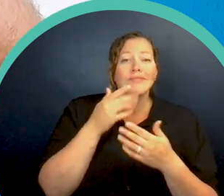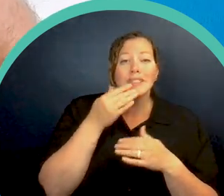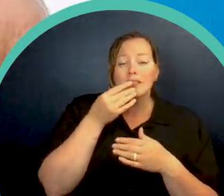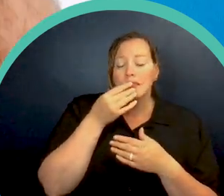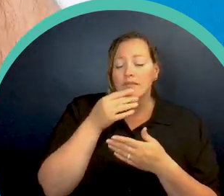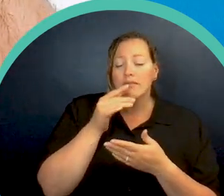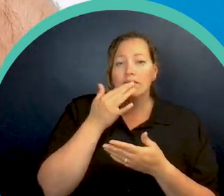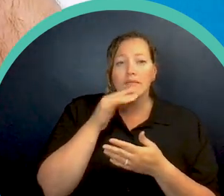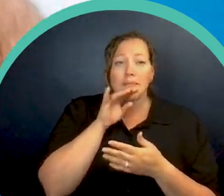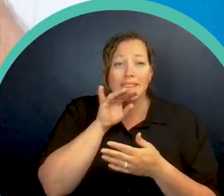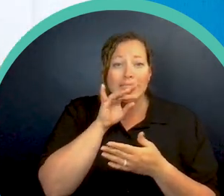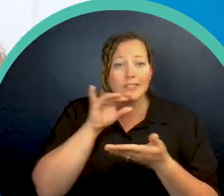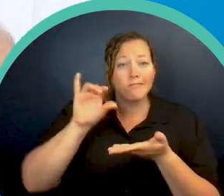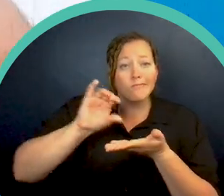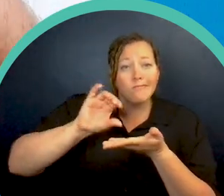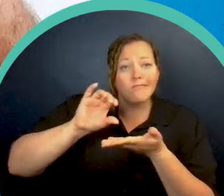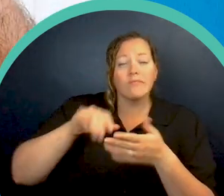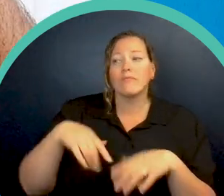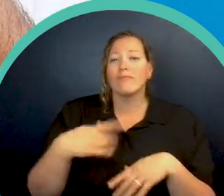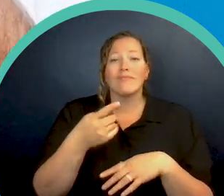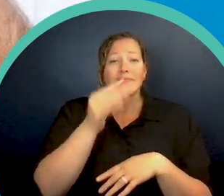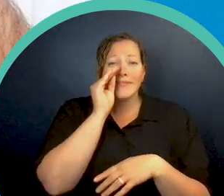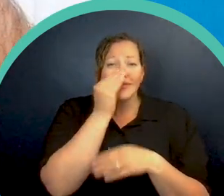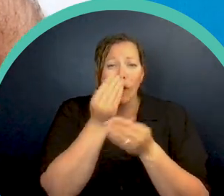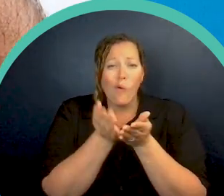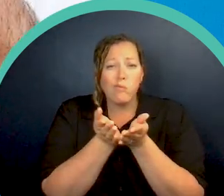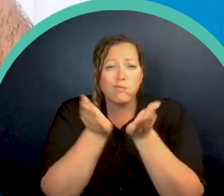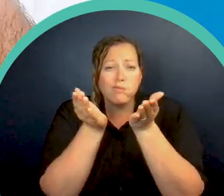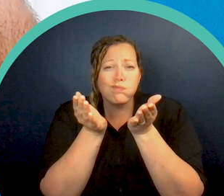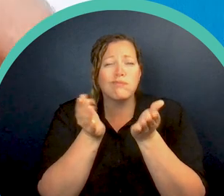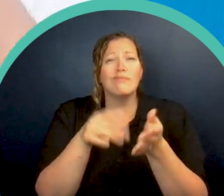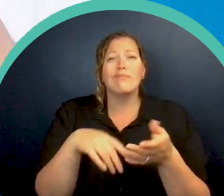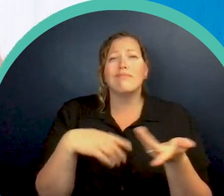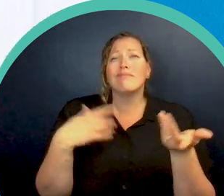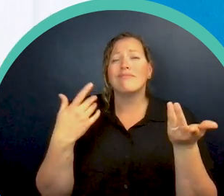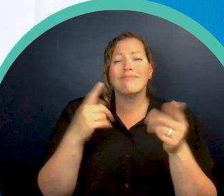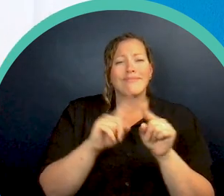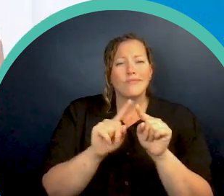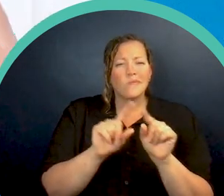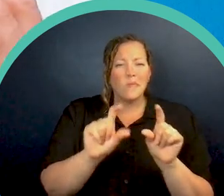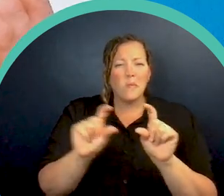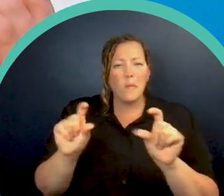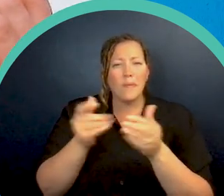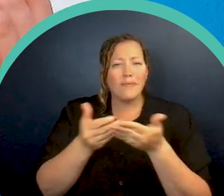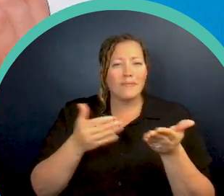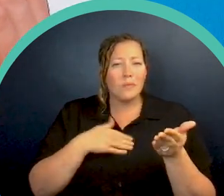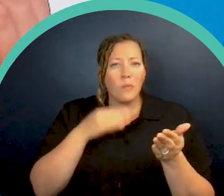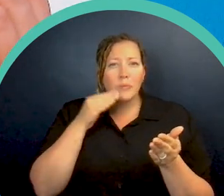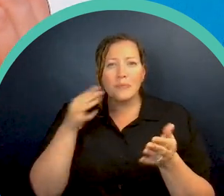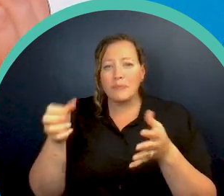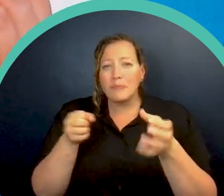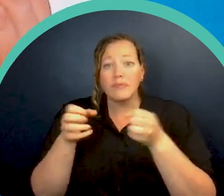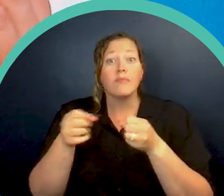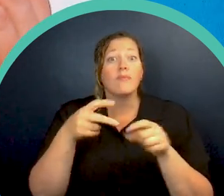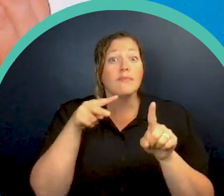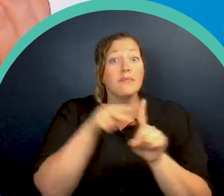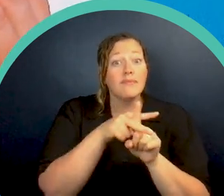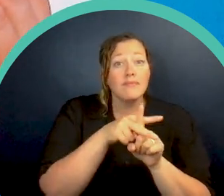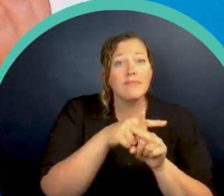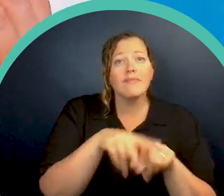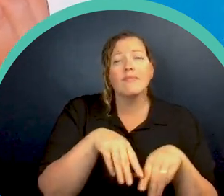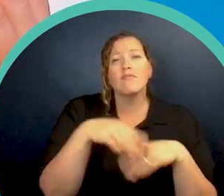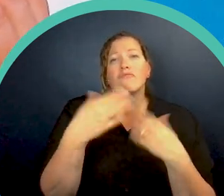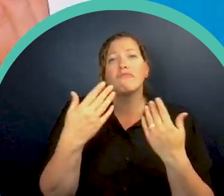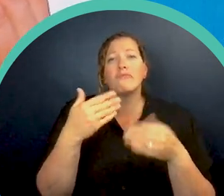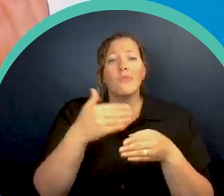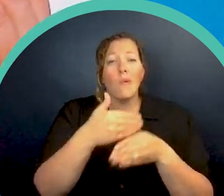that's cayenne pepper, this little tiny flower pot, this plug, the